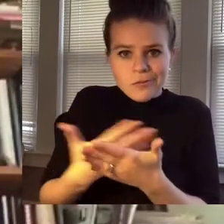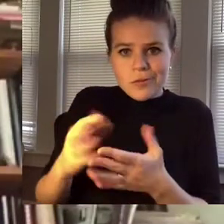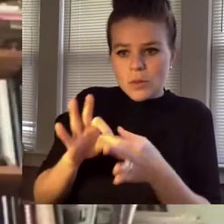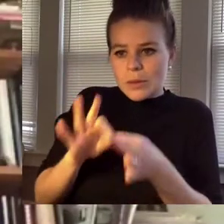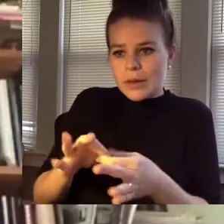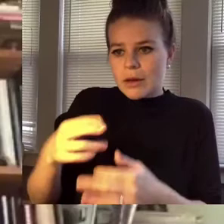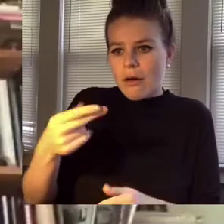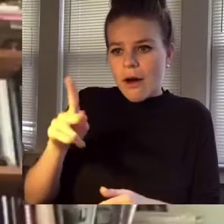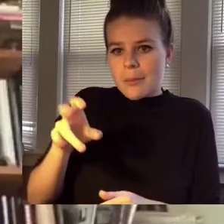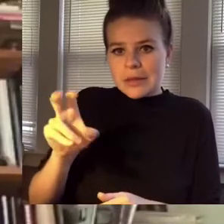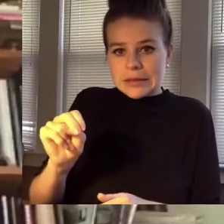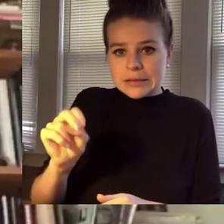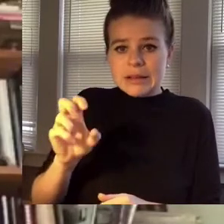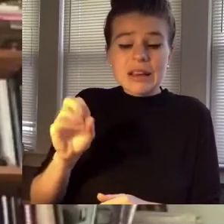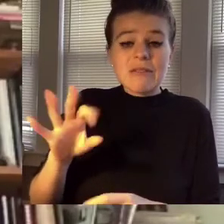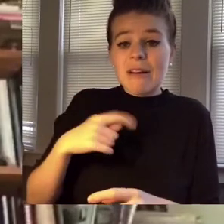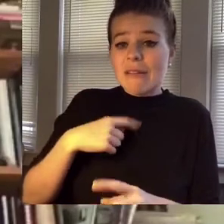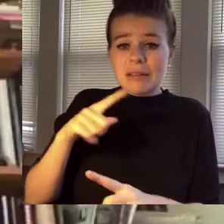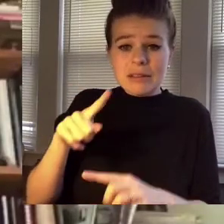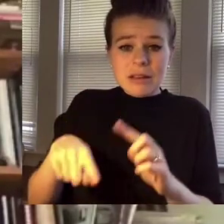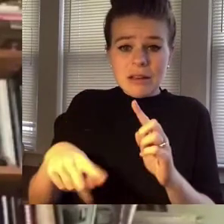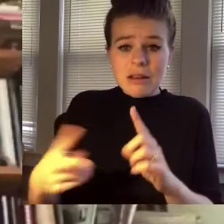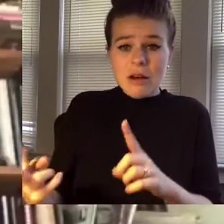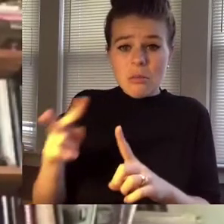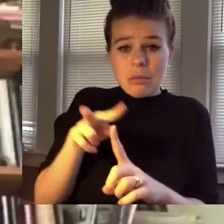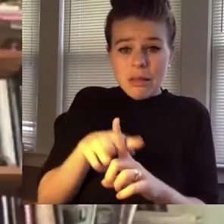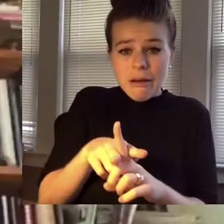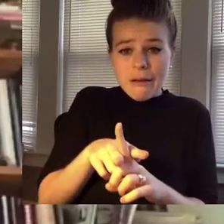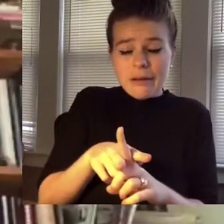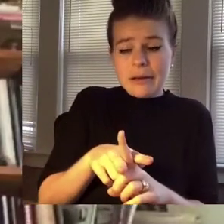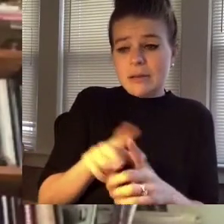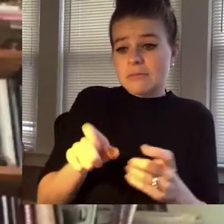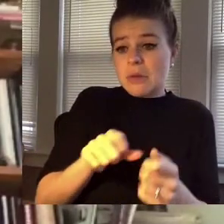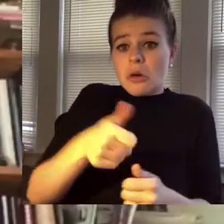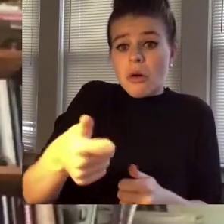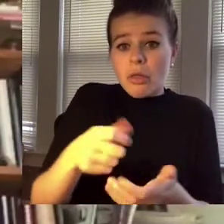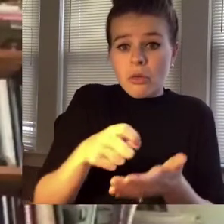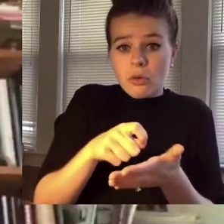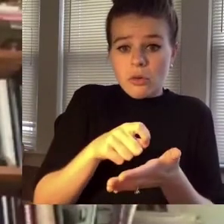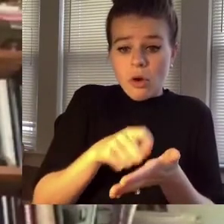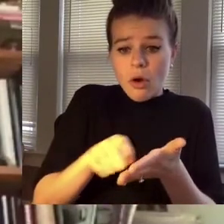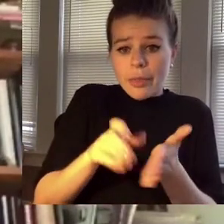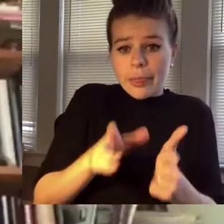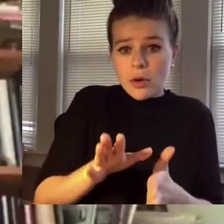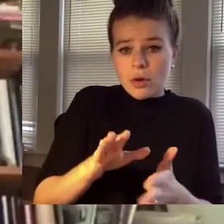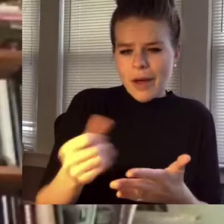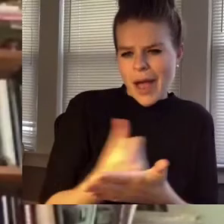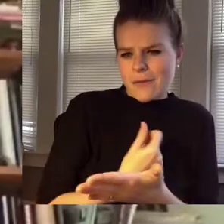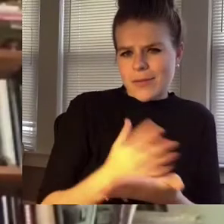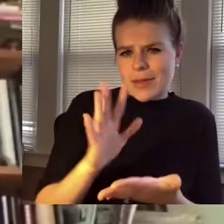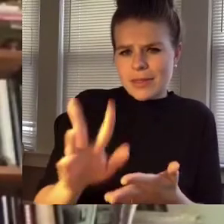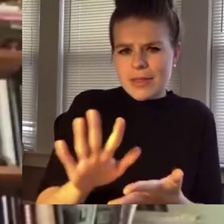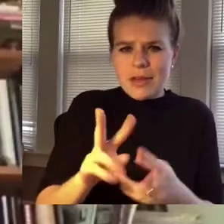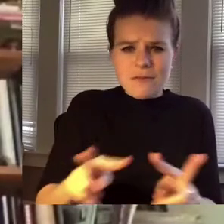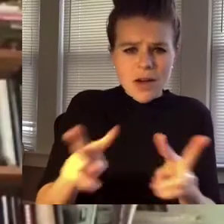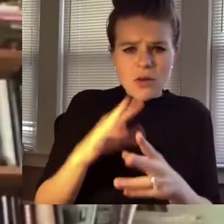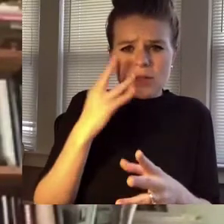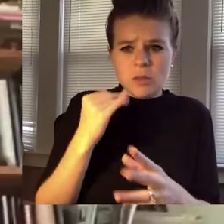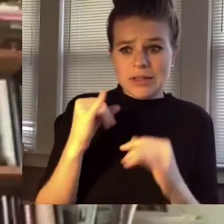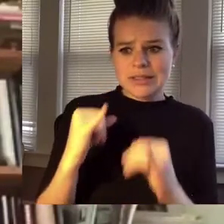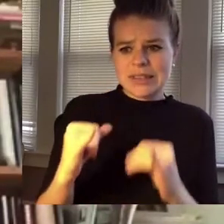can't apply carte blanche what Hopkins experienced with what I experienced. But Hopkins is still valuable to me in very important ways.